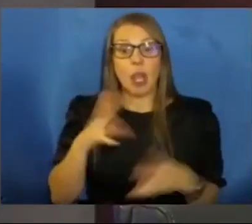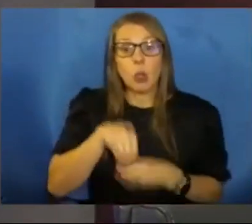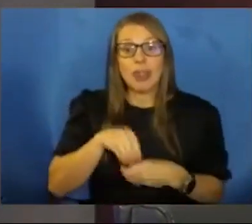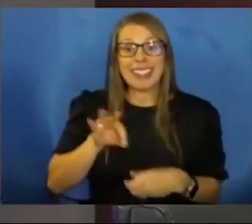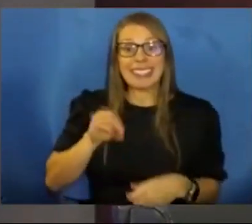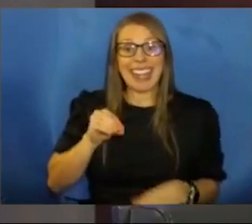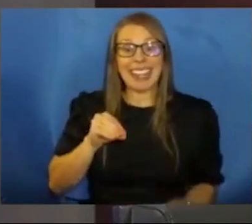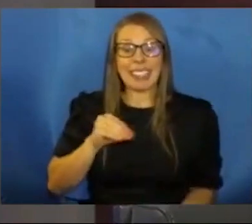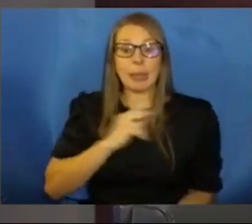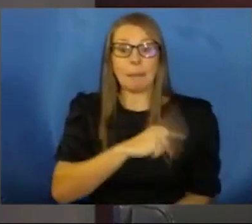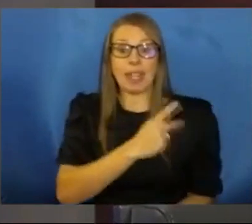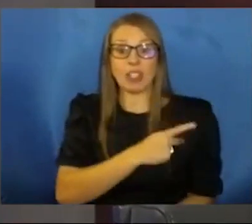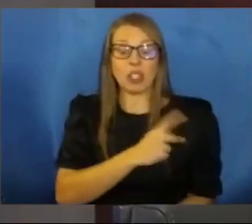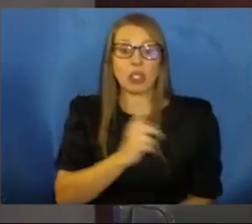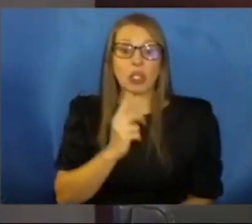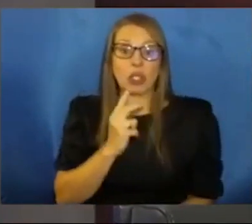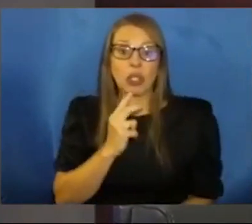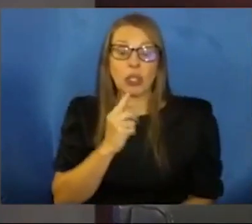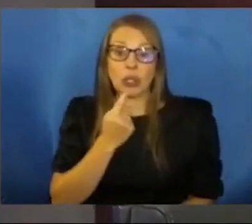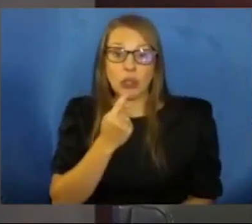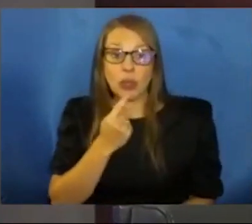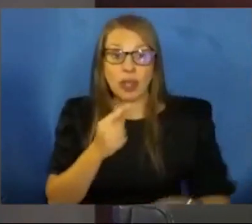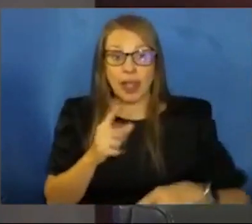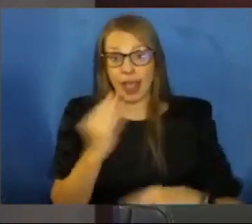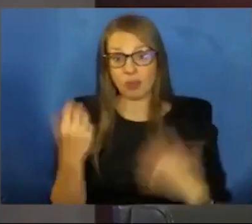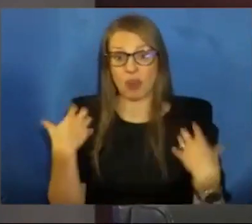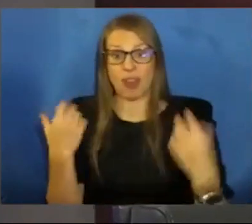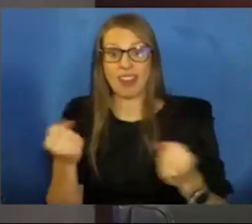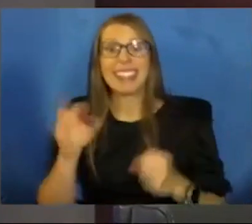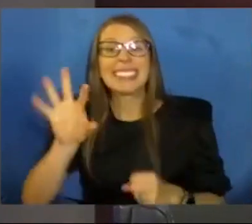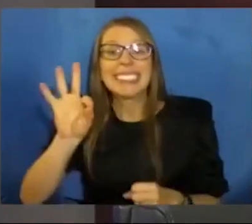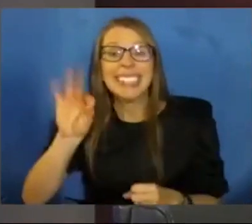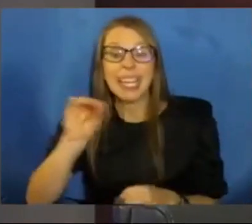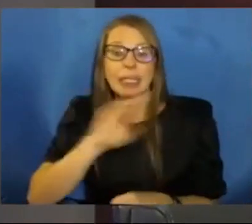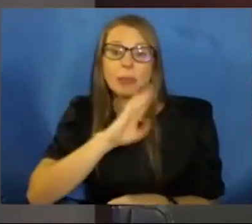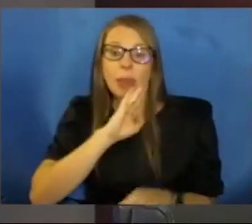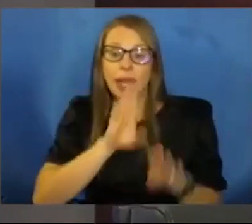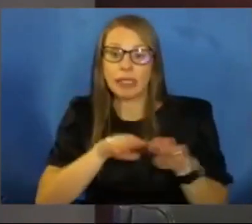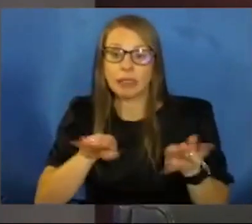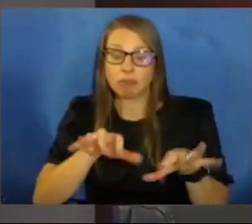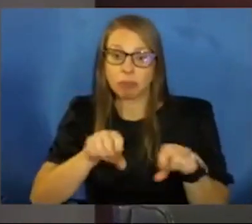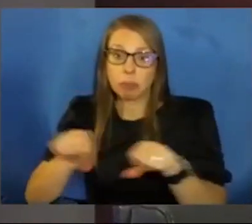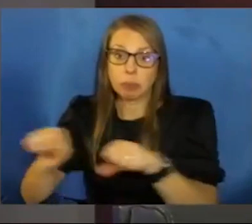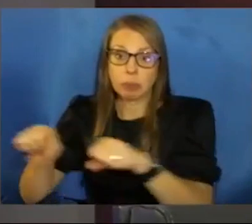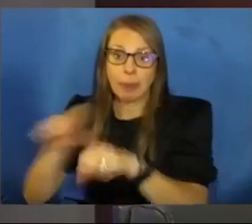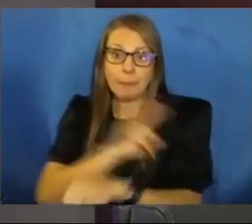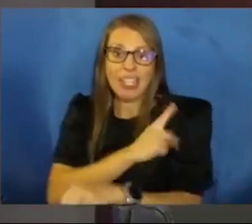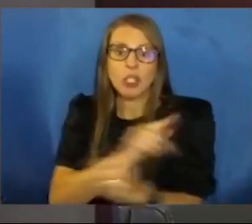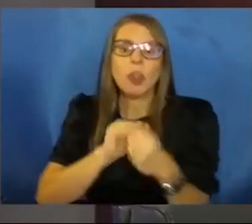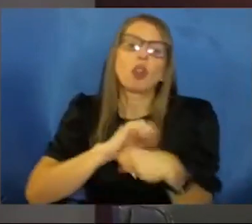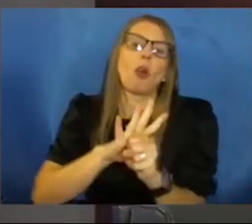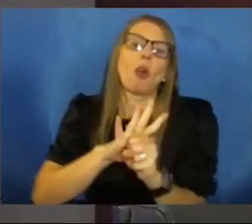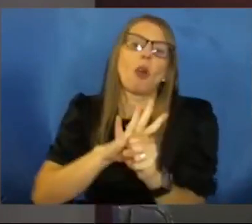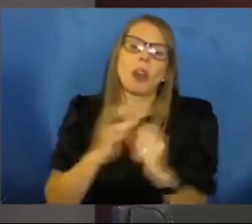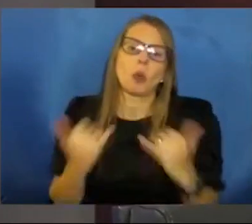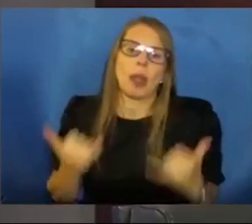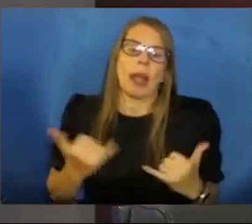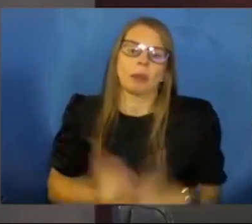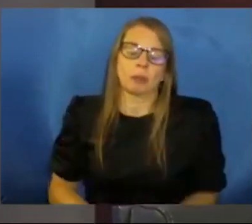of it. But COVID increase in other areas is bumping other, you know, other people out. Absolutely. And so you think currently we